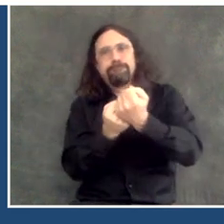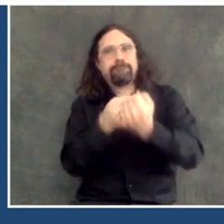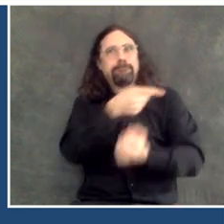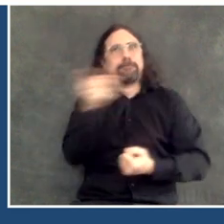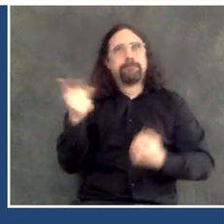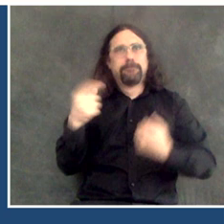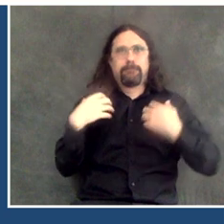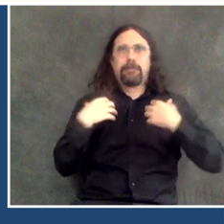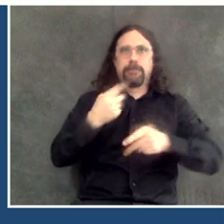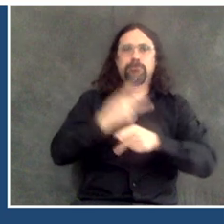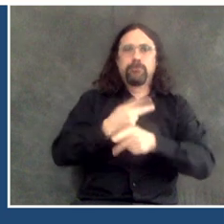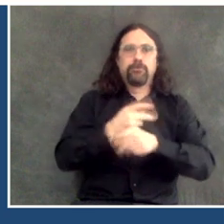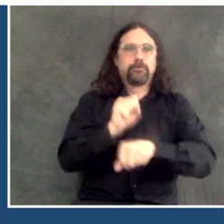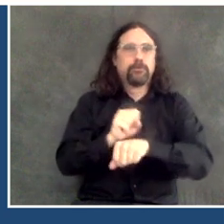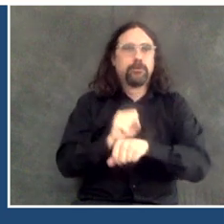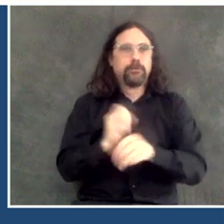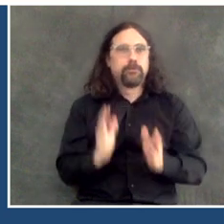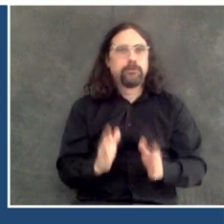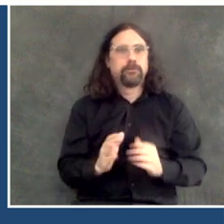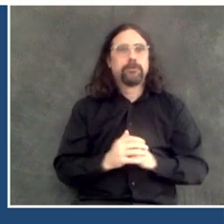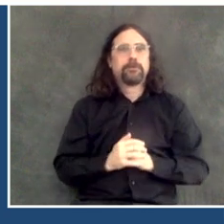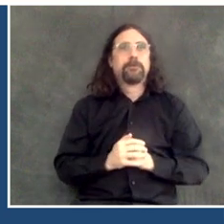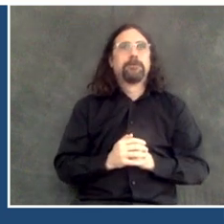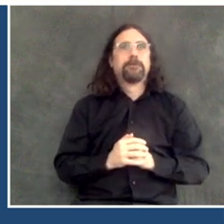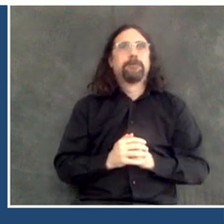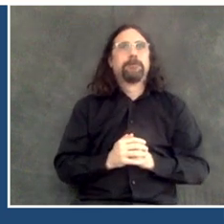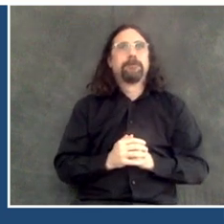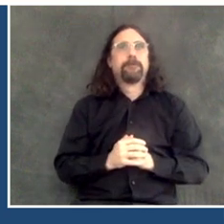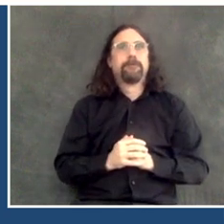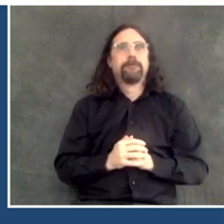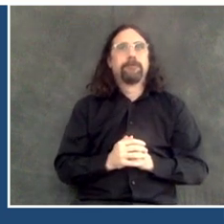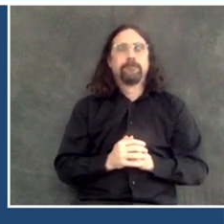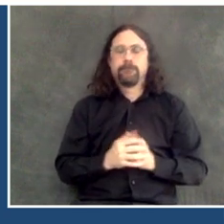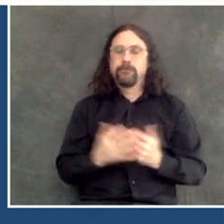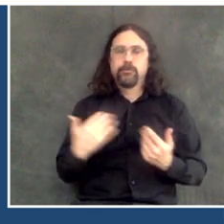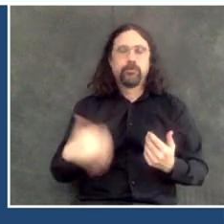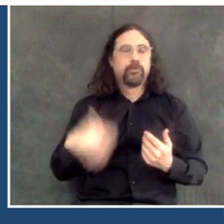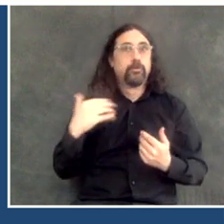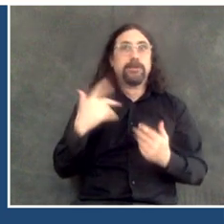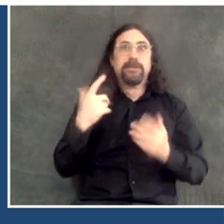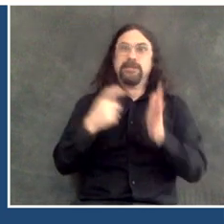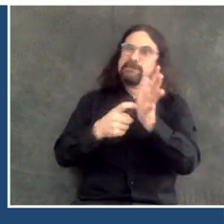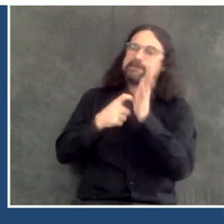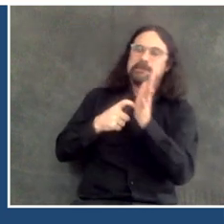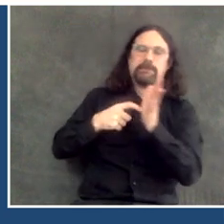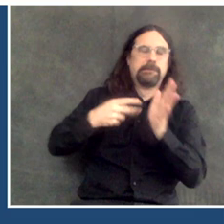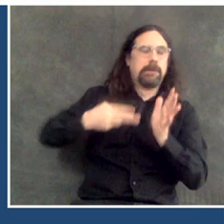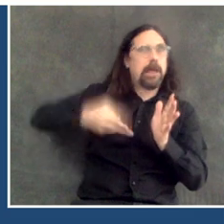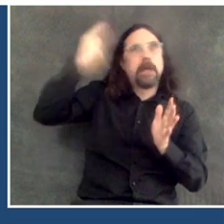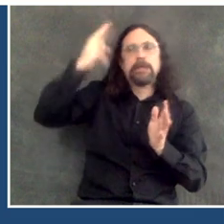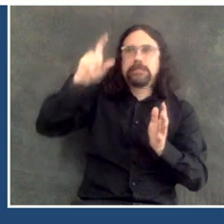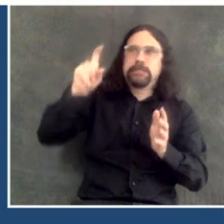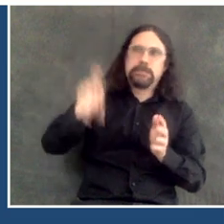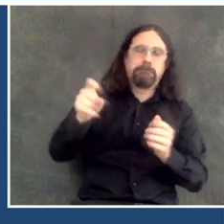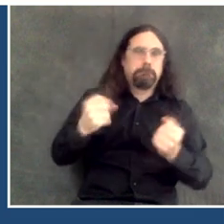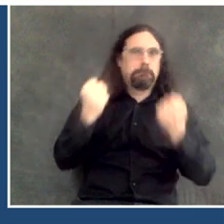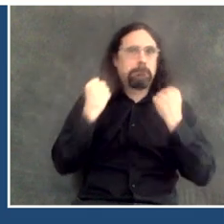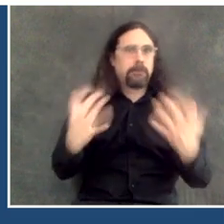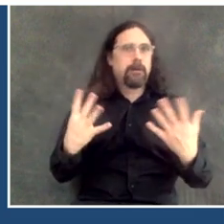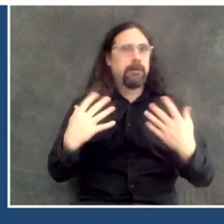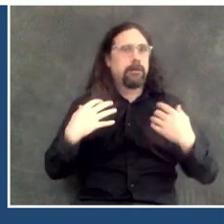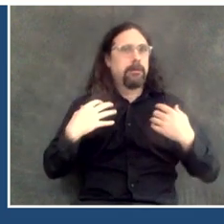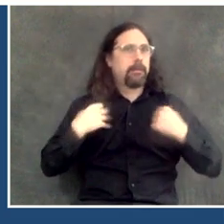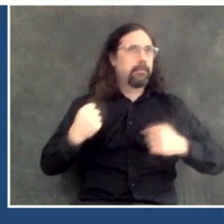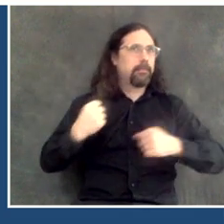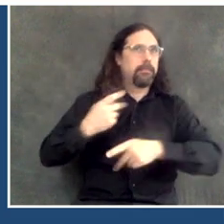break, but also because the need is just exploding in terms of the COVID cases. So where did we start? Well, at the beginning of